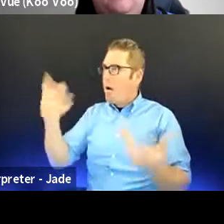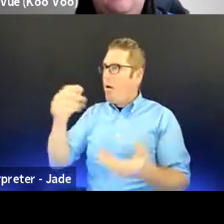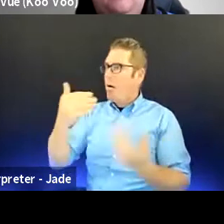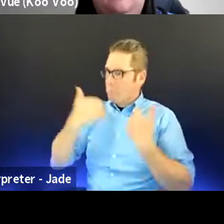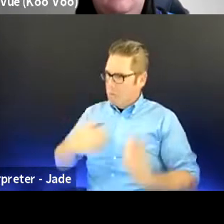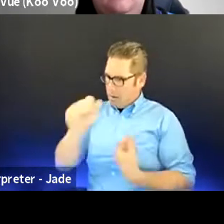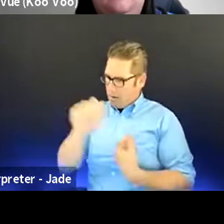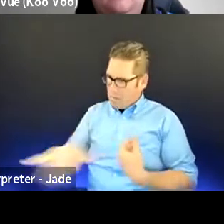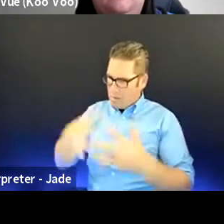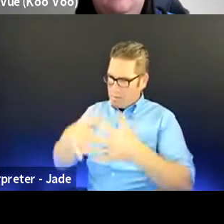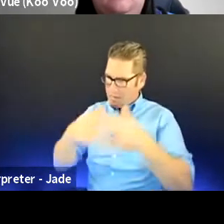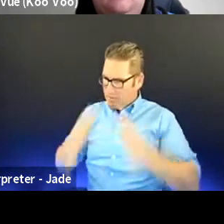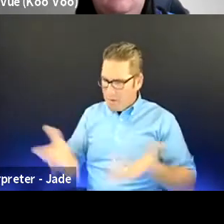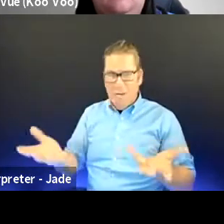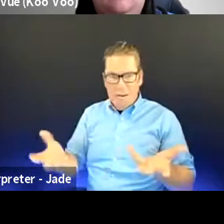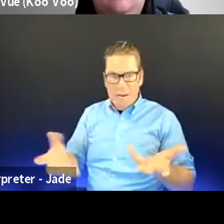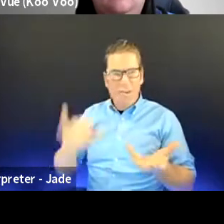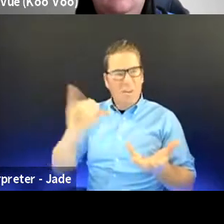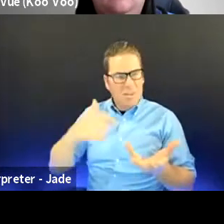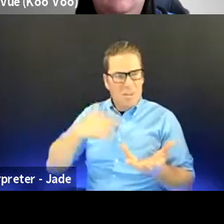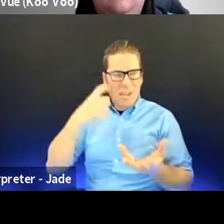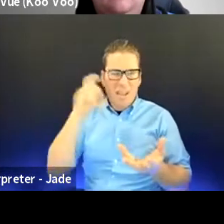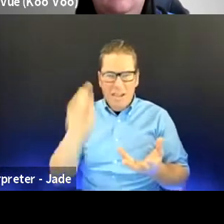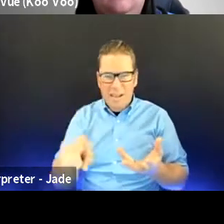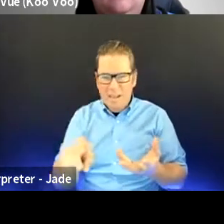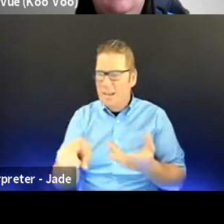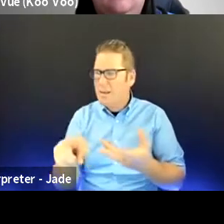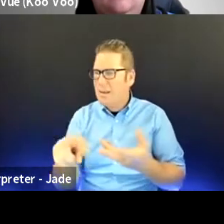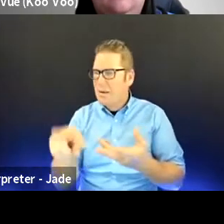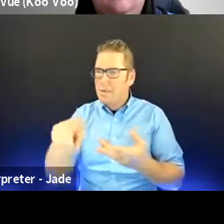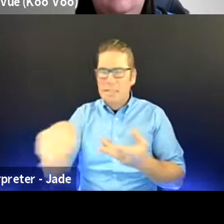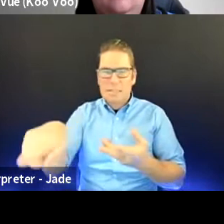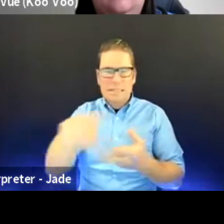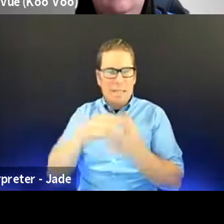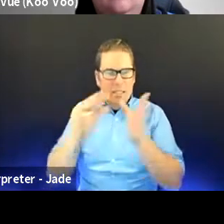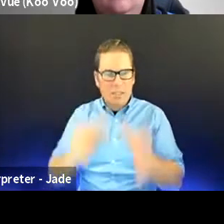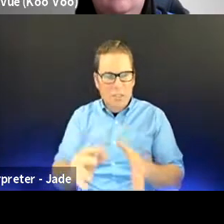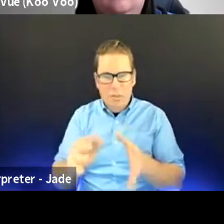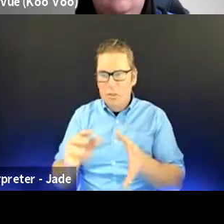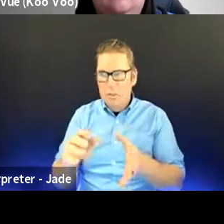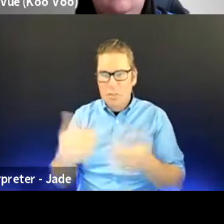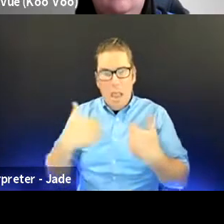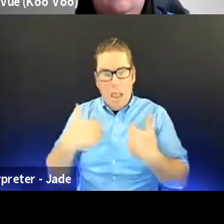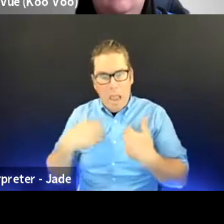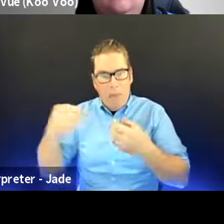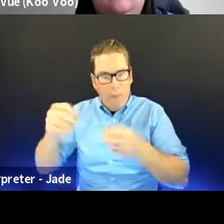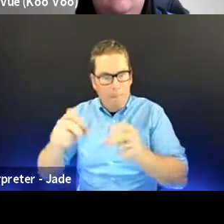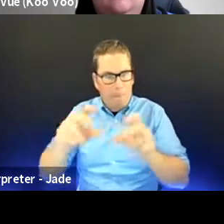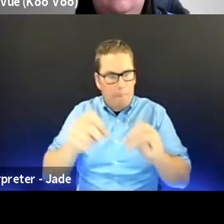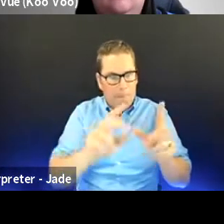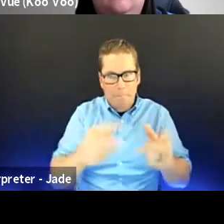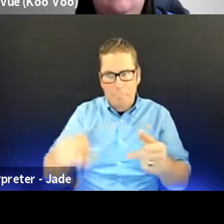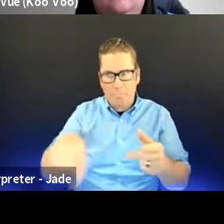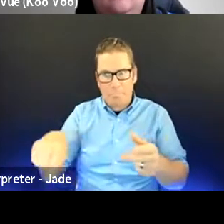their opportunities aren't at the college. In other words, you know, the Puente program, which was co-founded at the UC